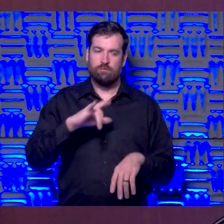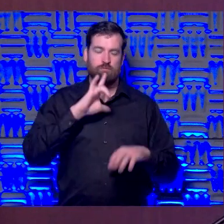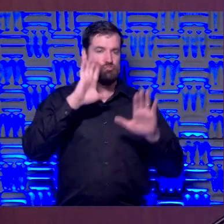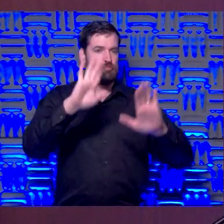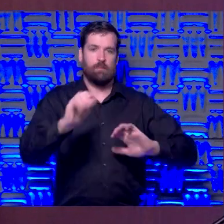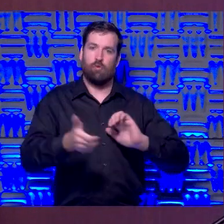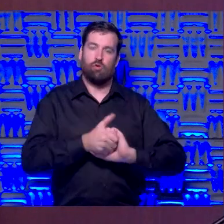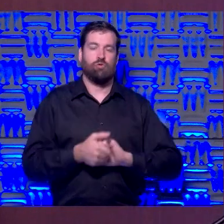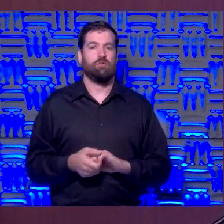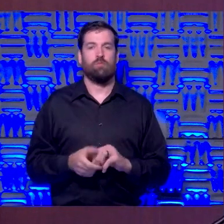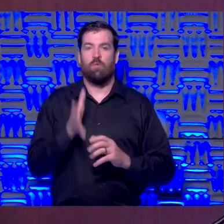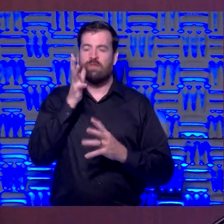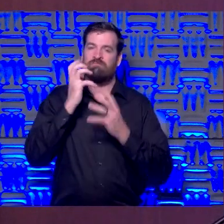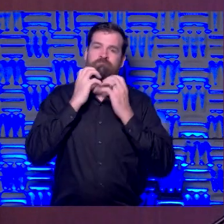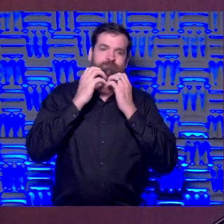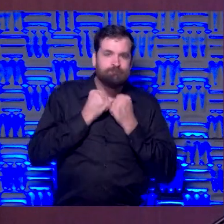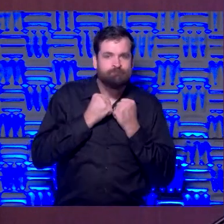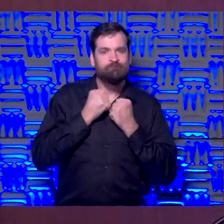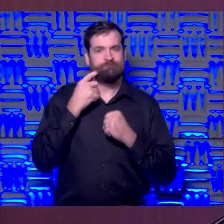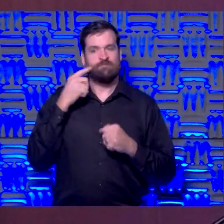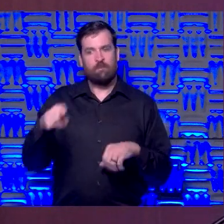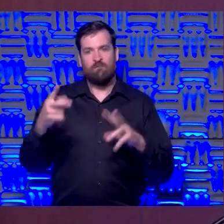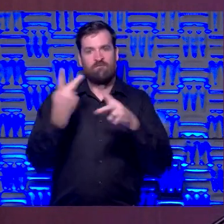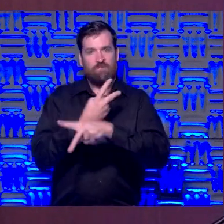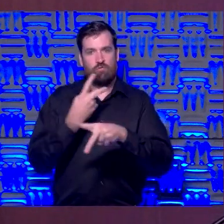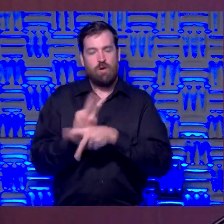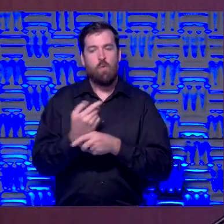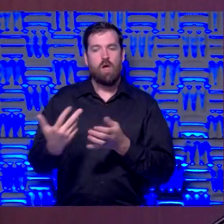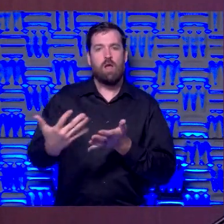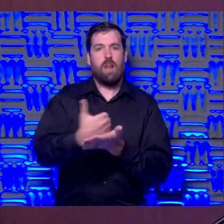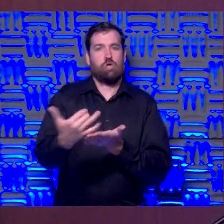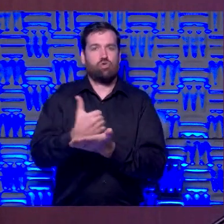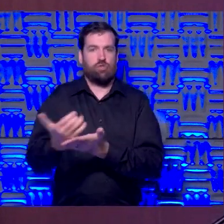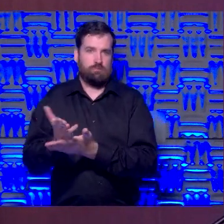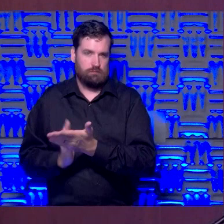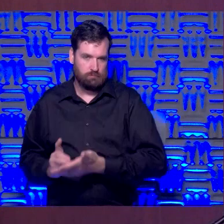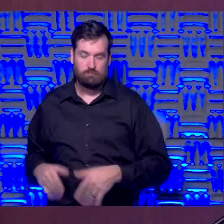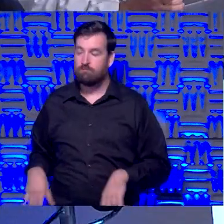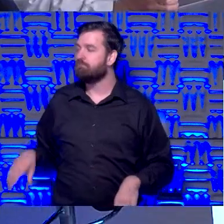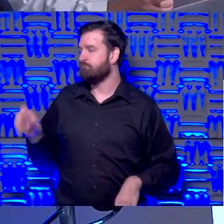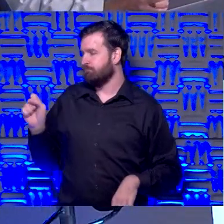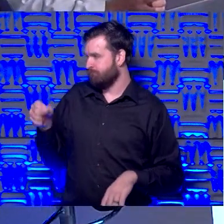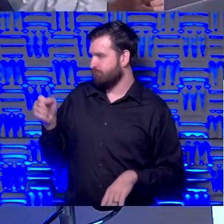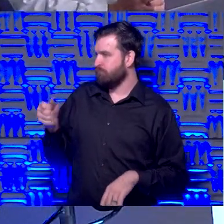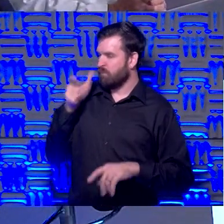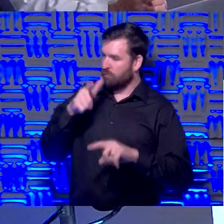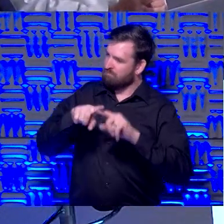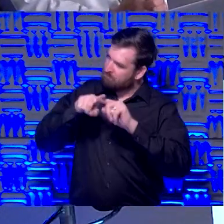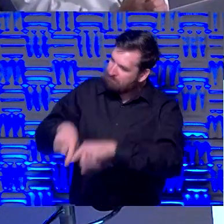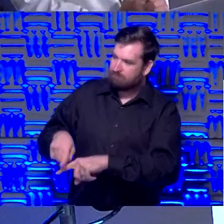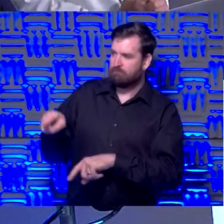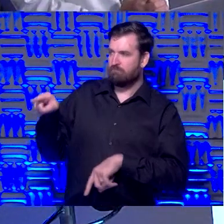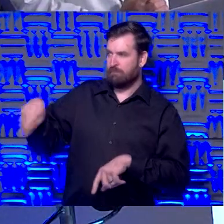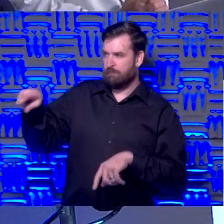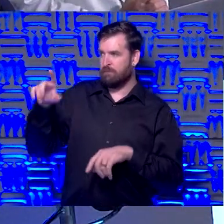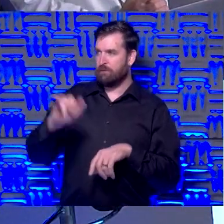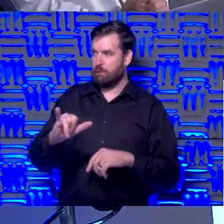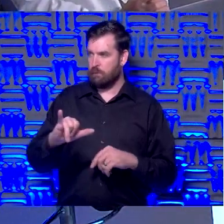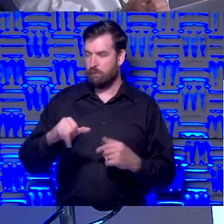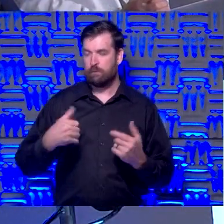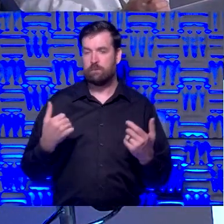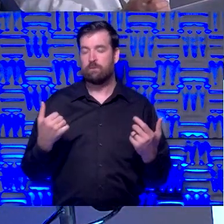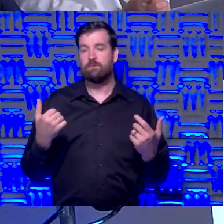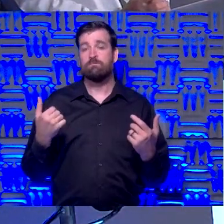be invaluable for us as we figure out the collection side of things. Yeah, no, I think we're going to lean heavily on LMH to help us out with that.